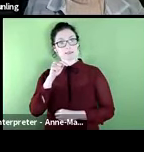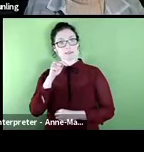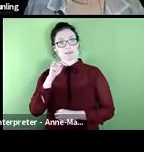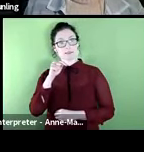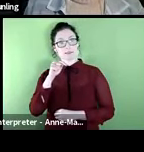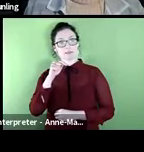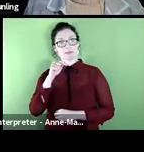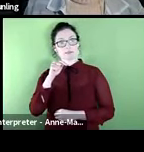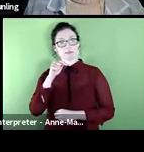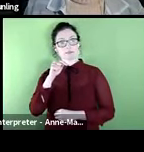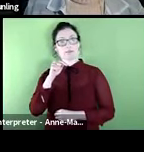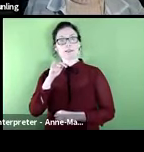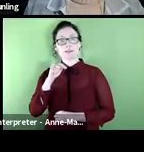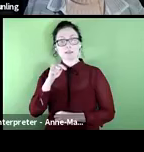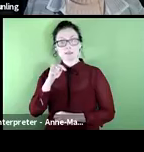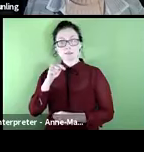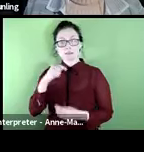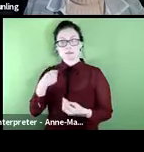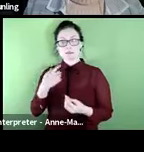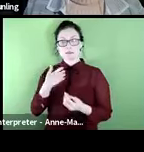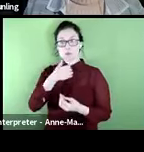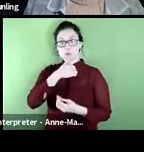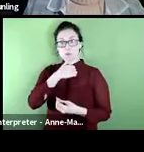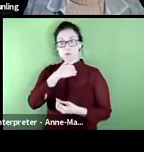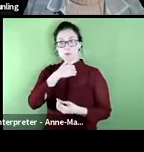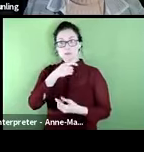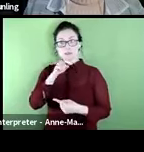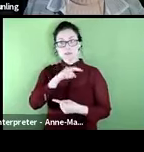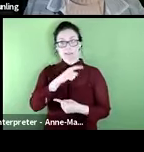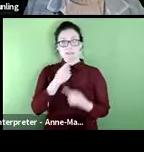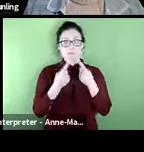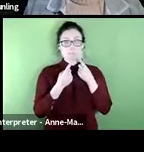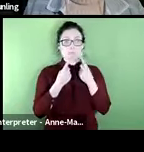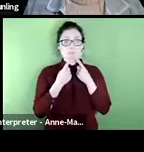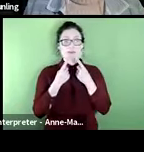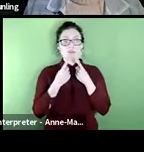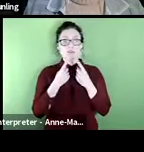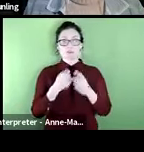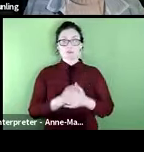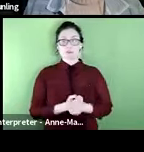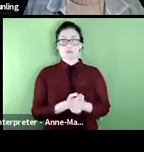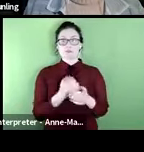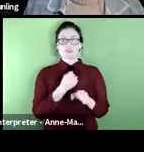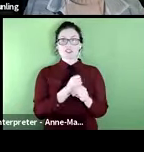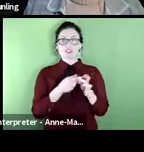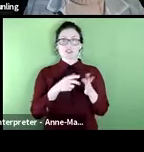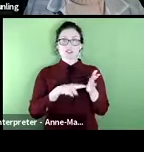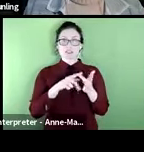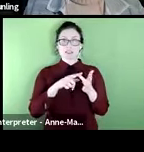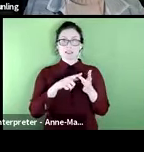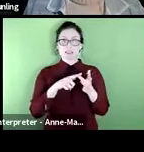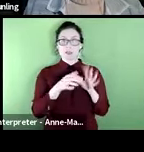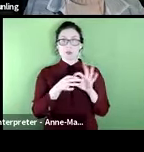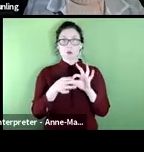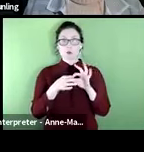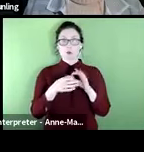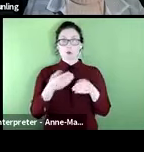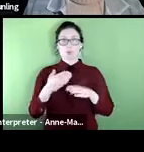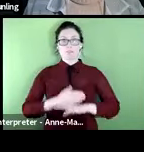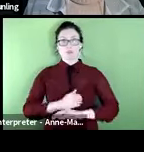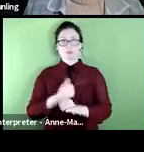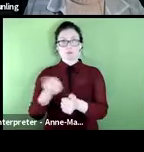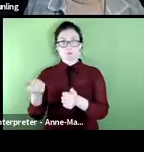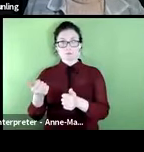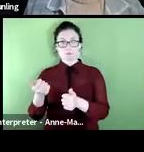Gini coefficient using this information, and you can see there that